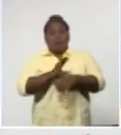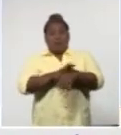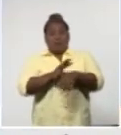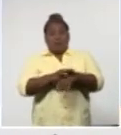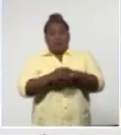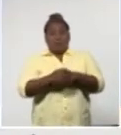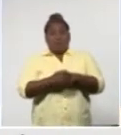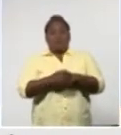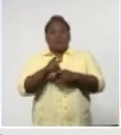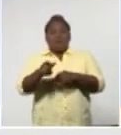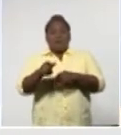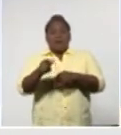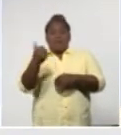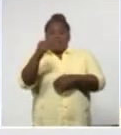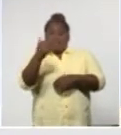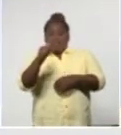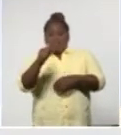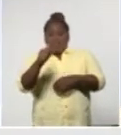5.05%.